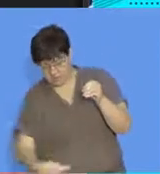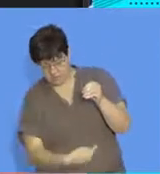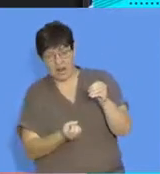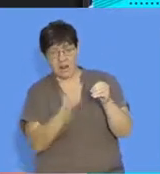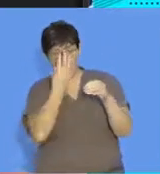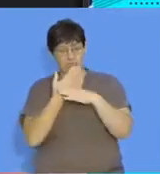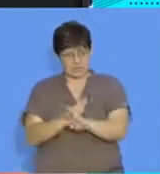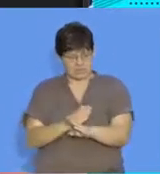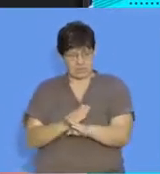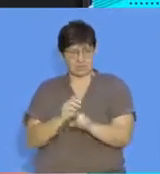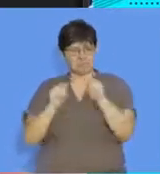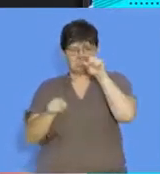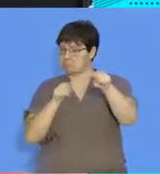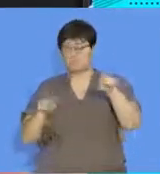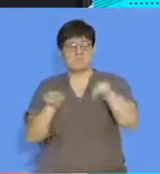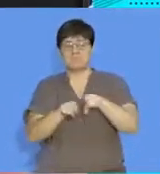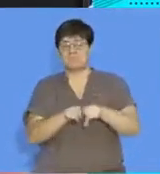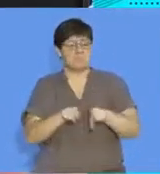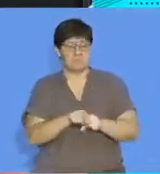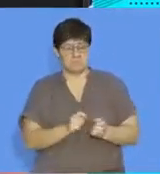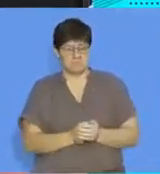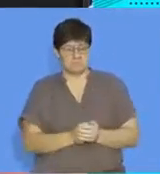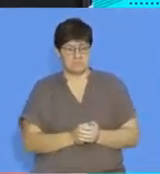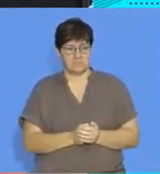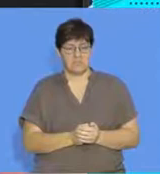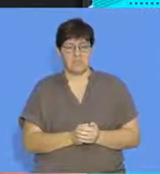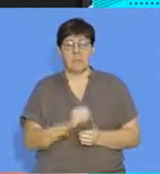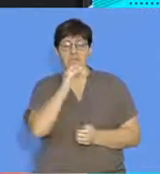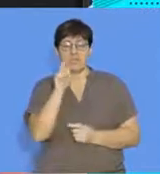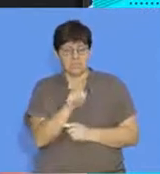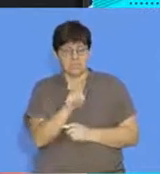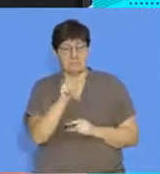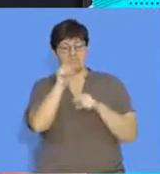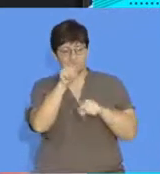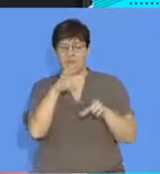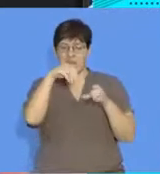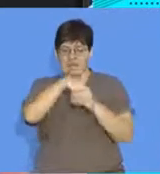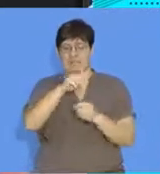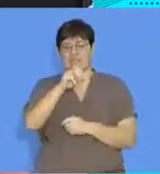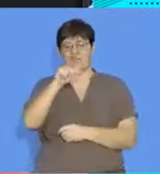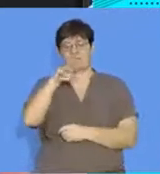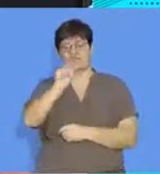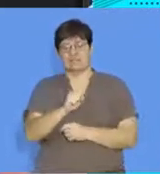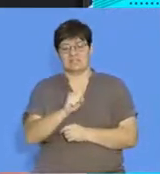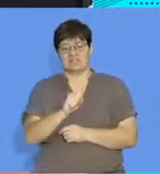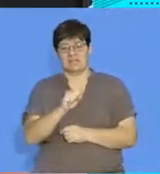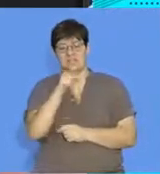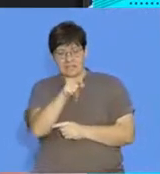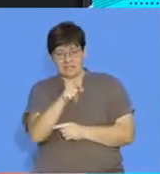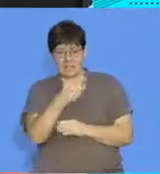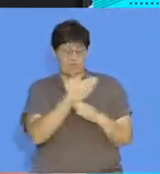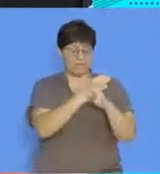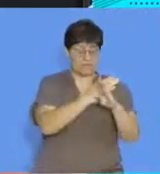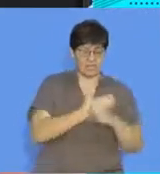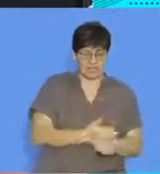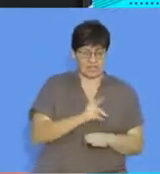and the current passing through the light bulb is of equal magnitude. So it suggests that these two indeed are in series, because in a series